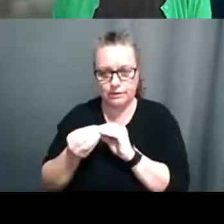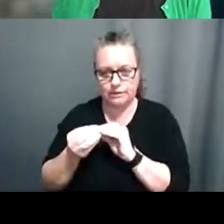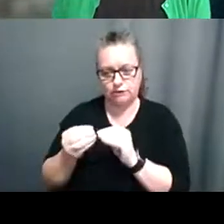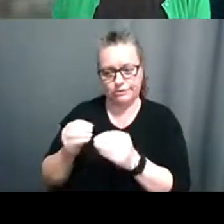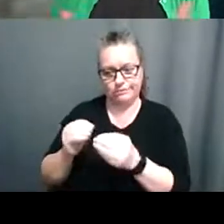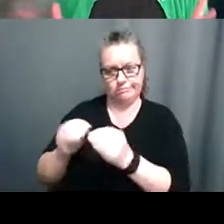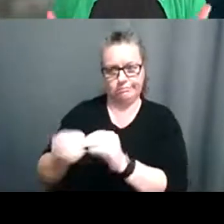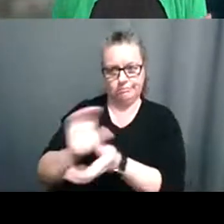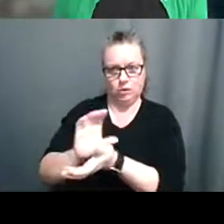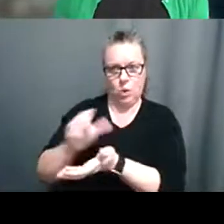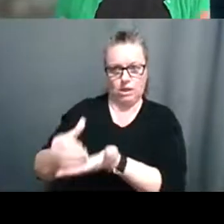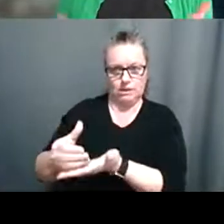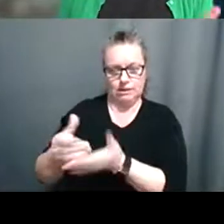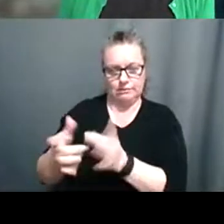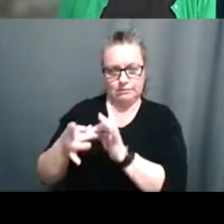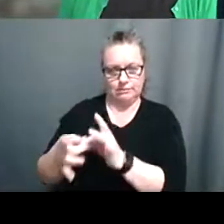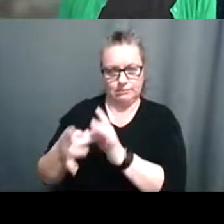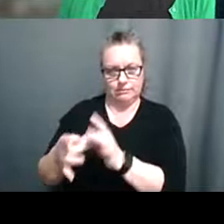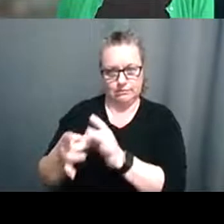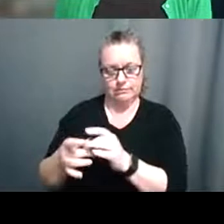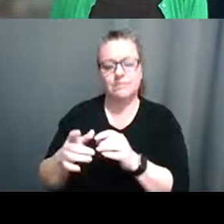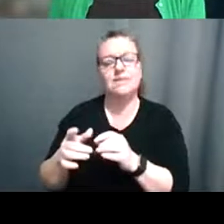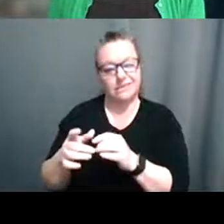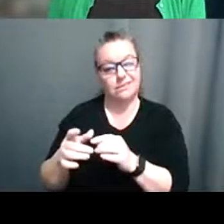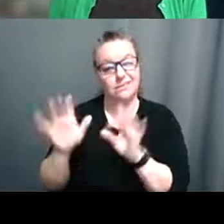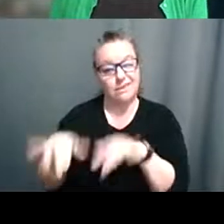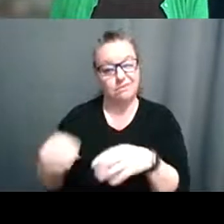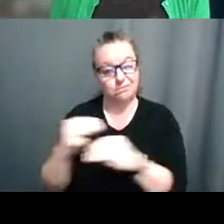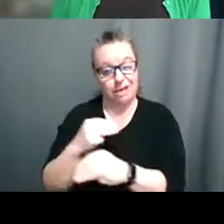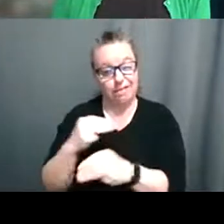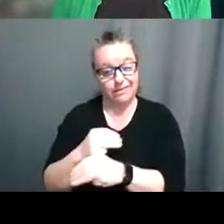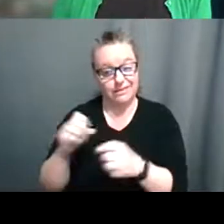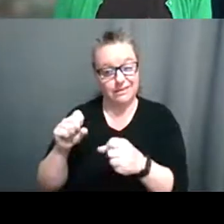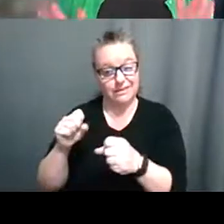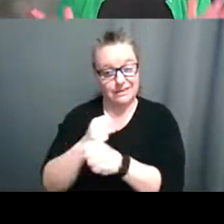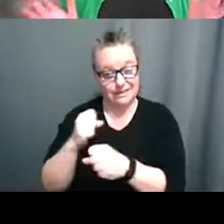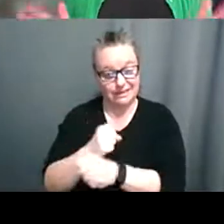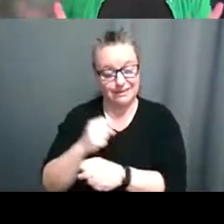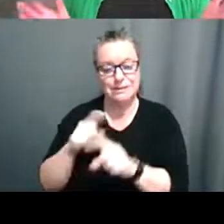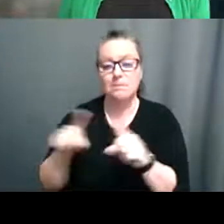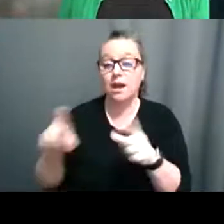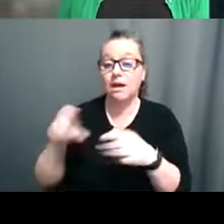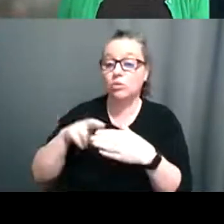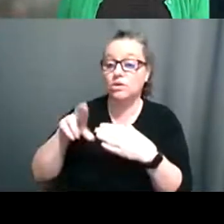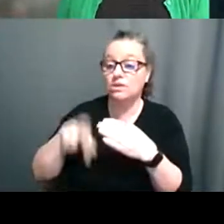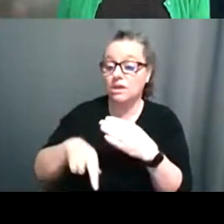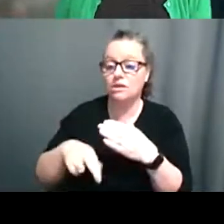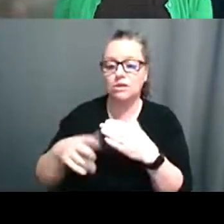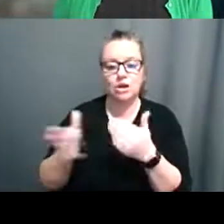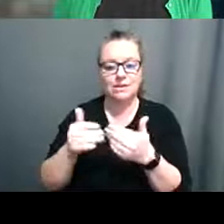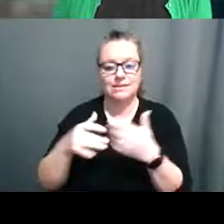it. This is for some the dreaded math and statistics. But results are easy to